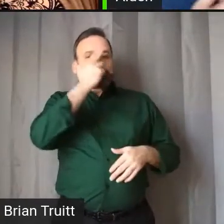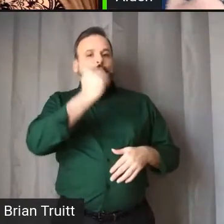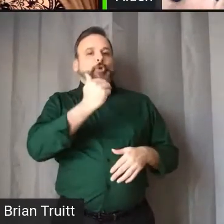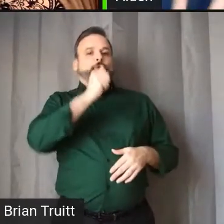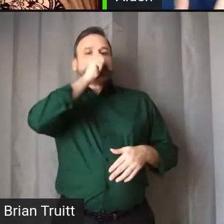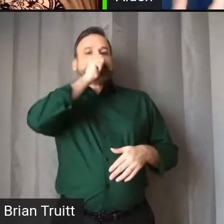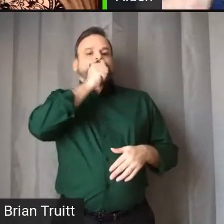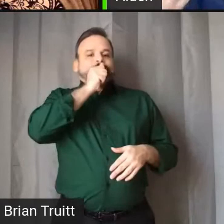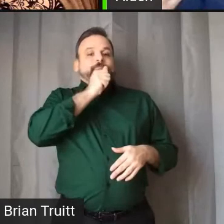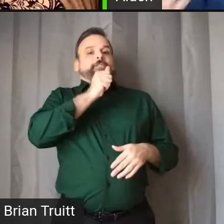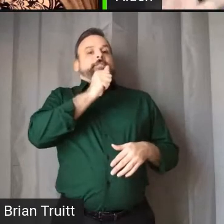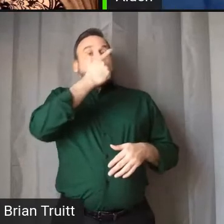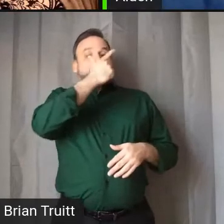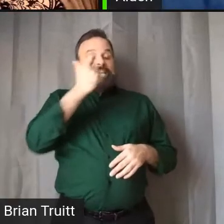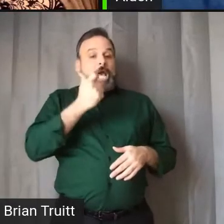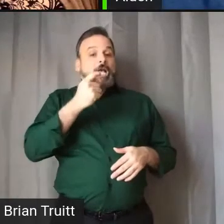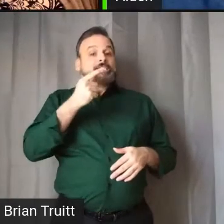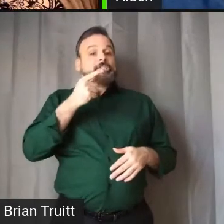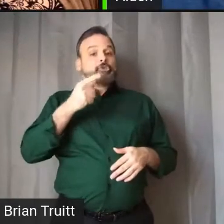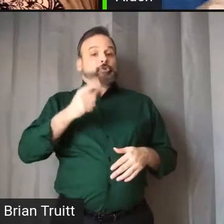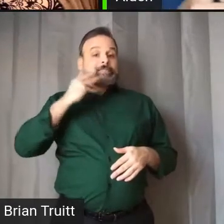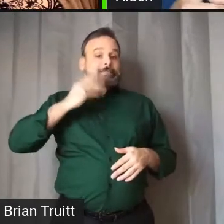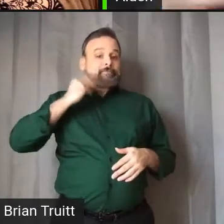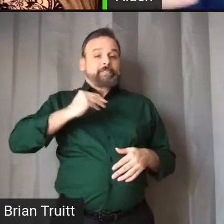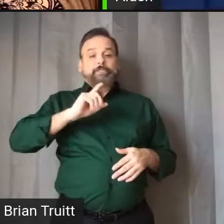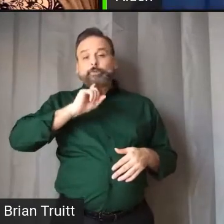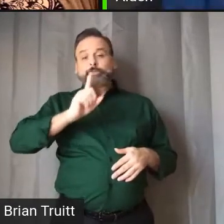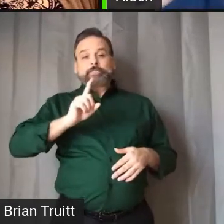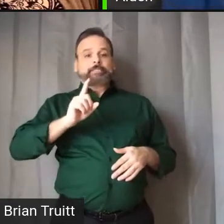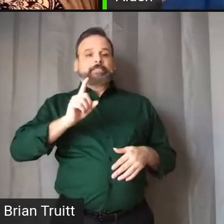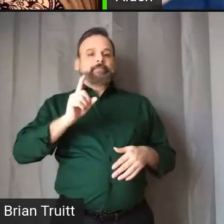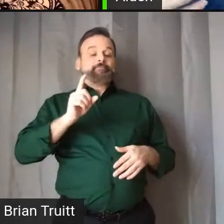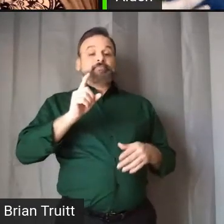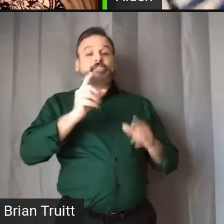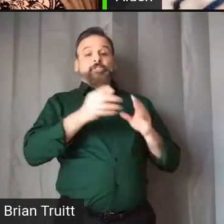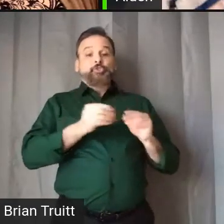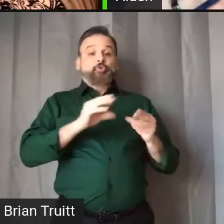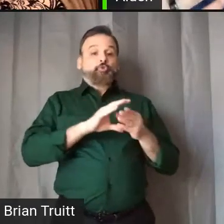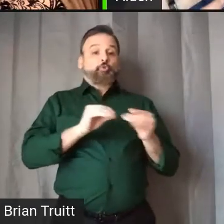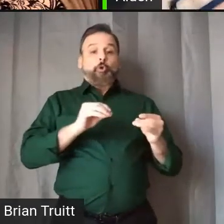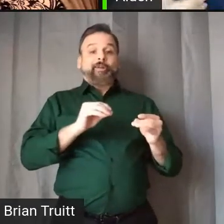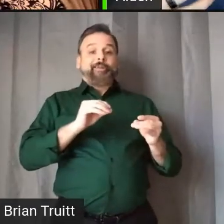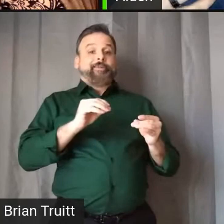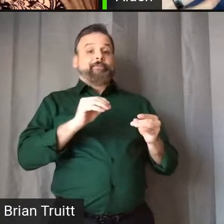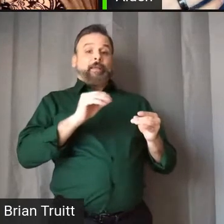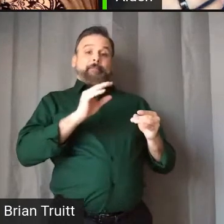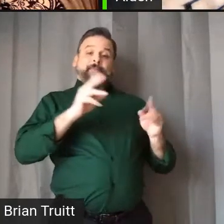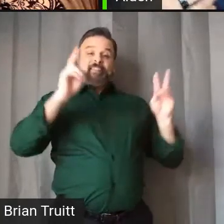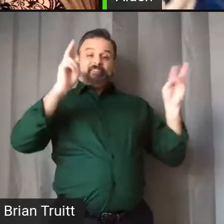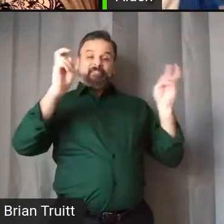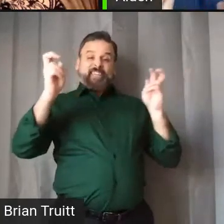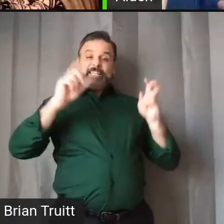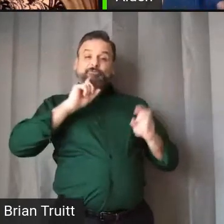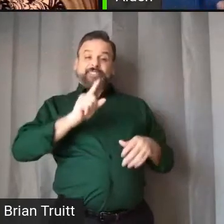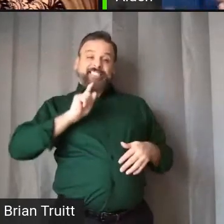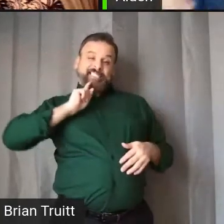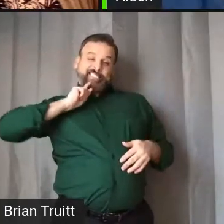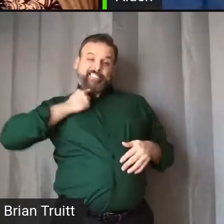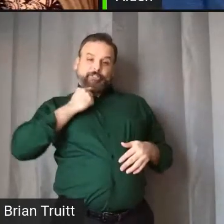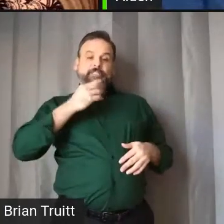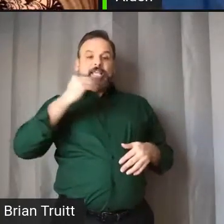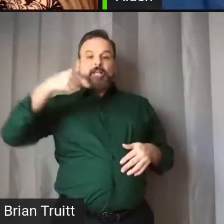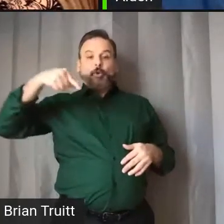it. And just because you're going through like really, just because a story deals with heavy themes and just because queerness and kind of